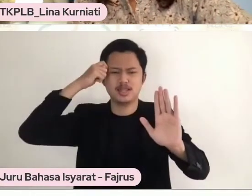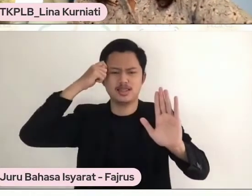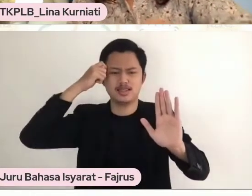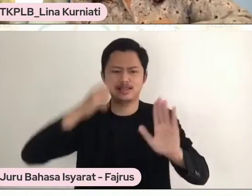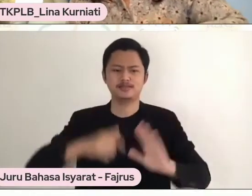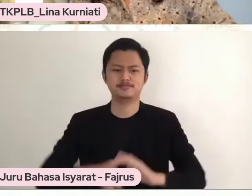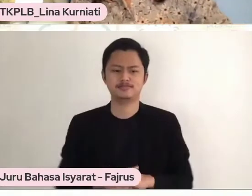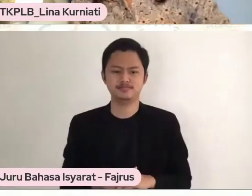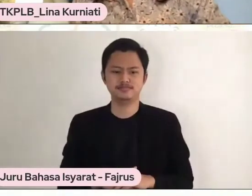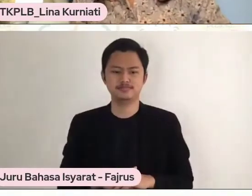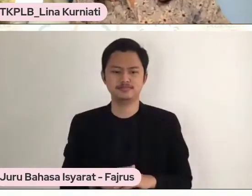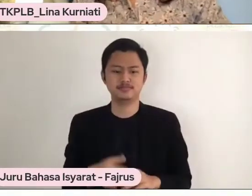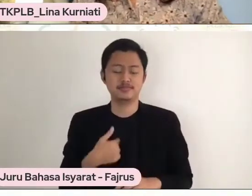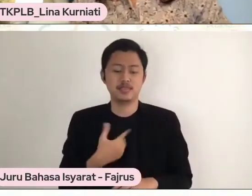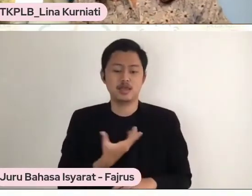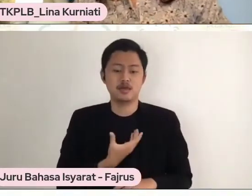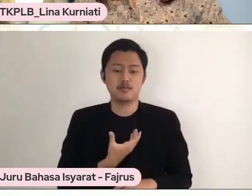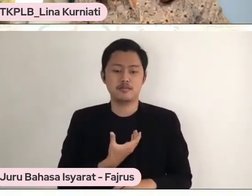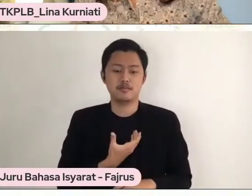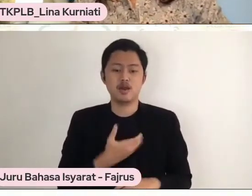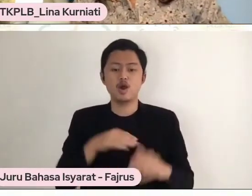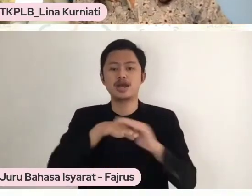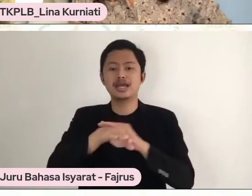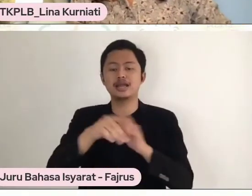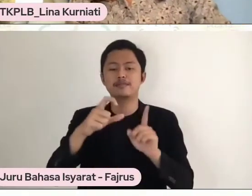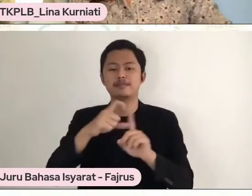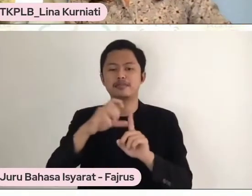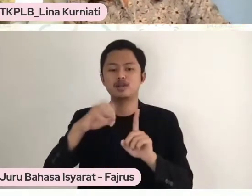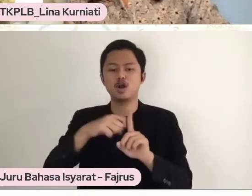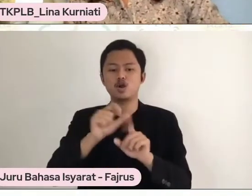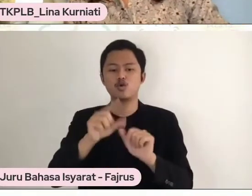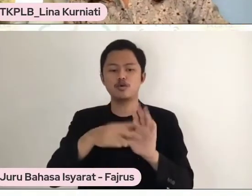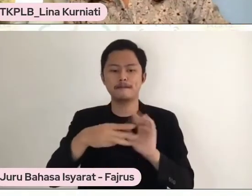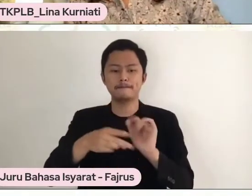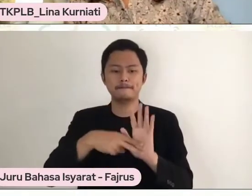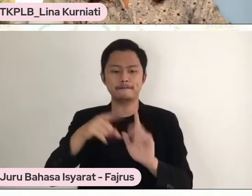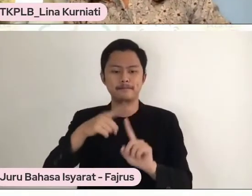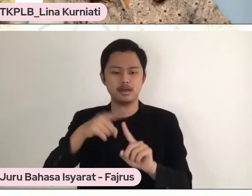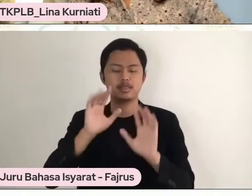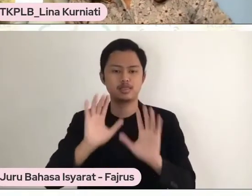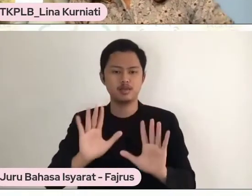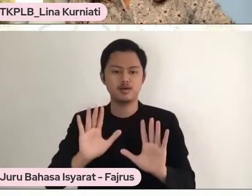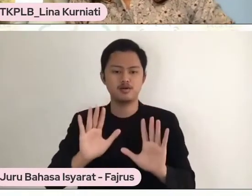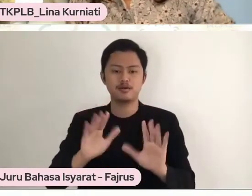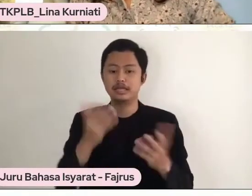I would like to send the document for her via email.